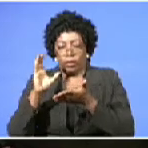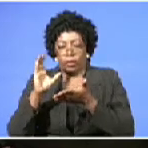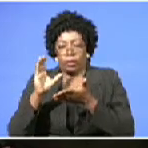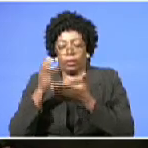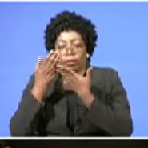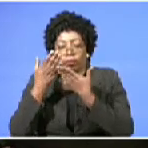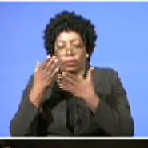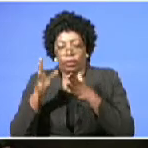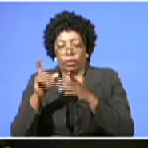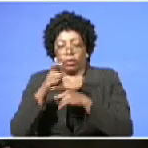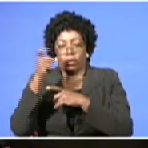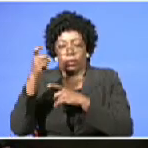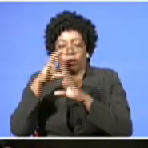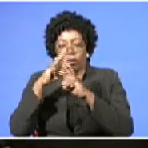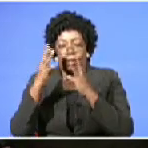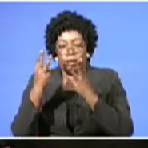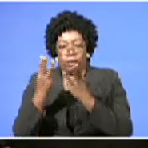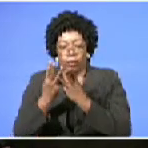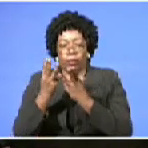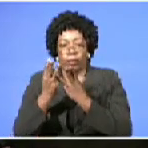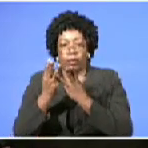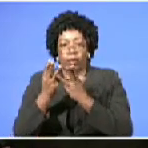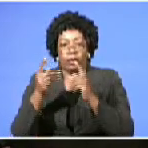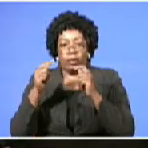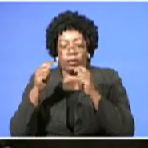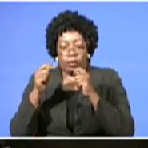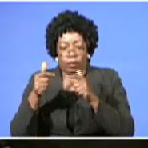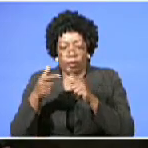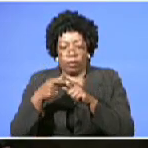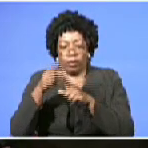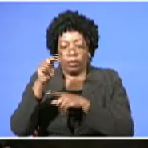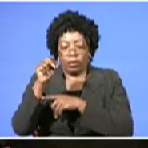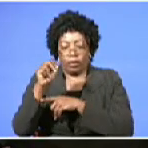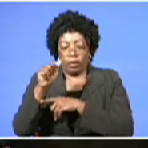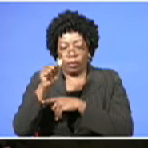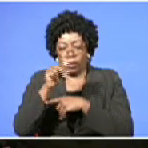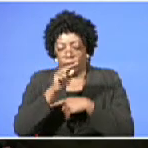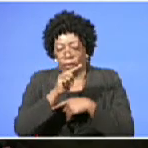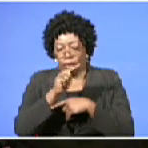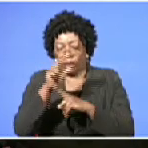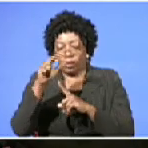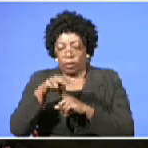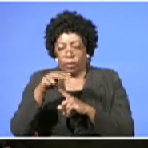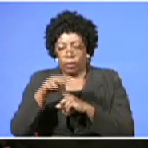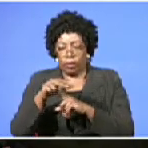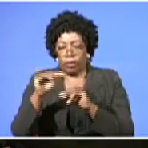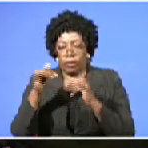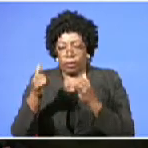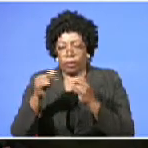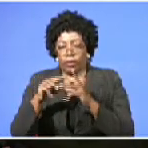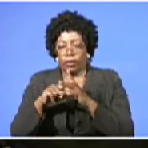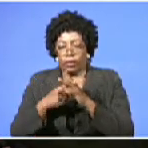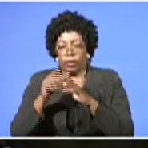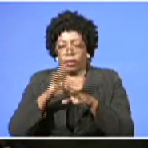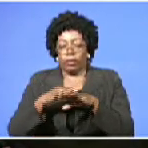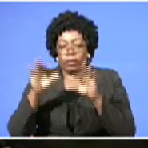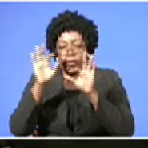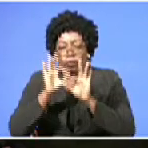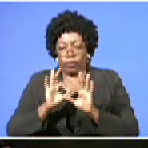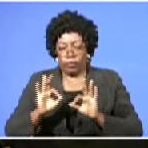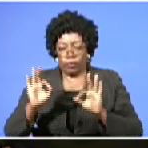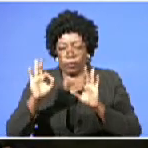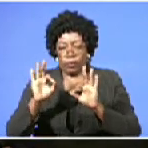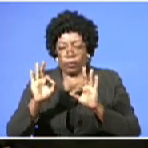Coast Conference Tournament, earning an automatic bid to the NCAA Division III Championships. Played their starts on Friday with a